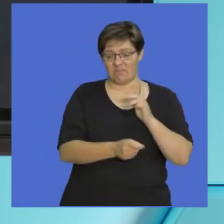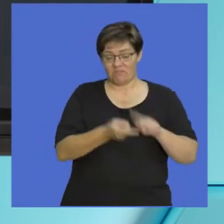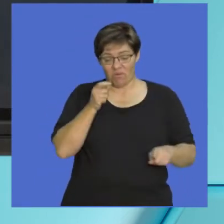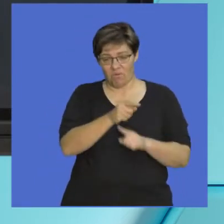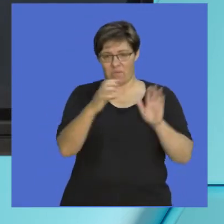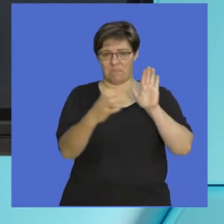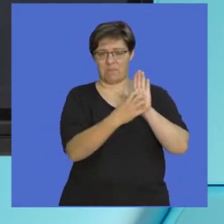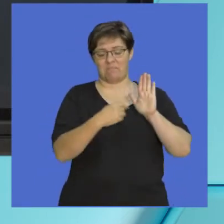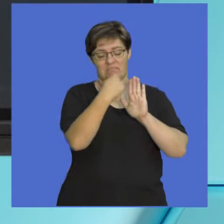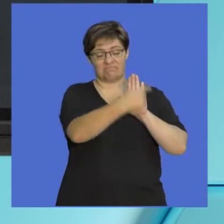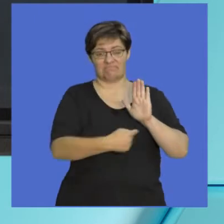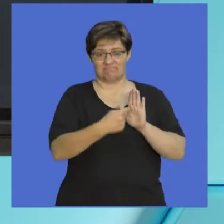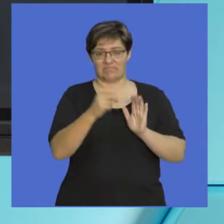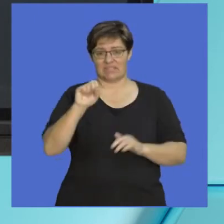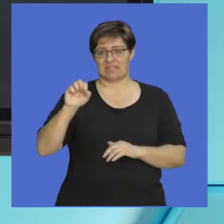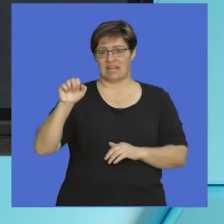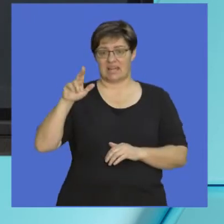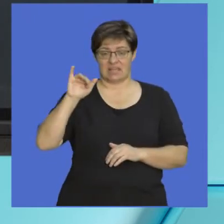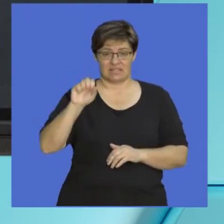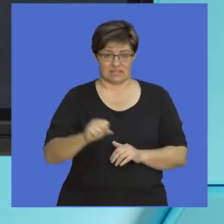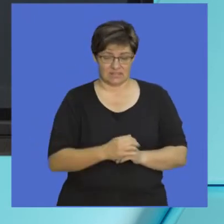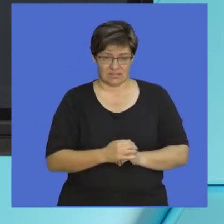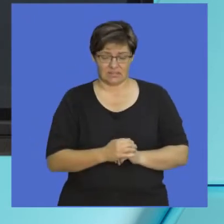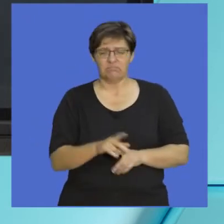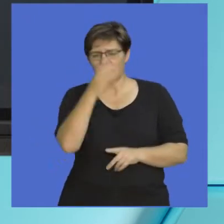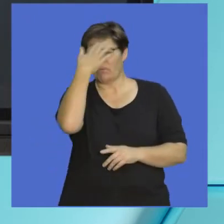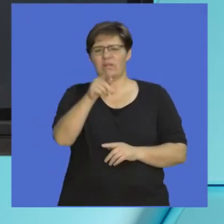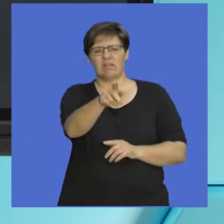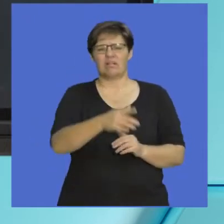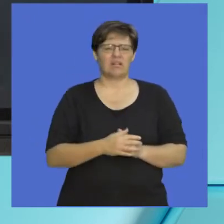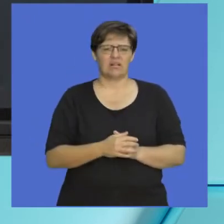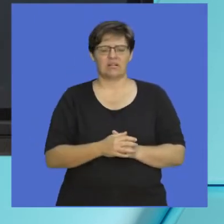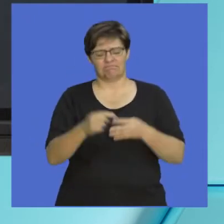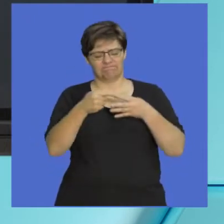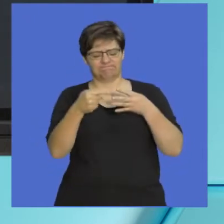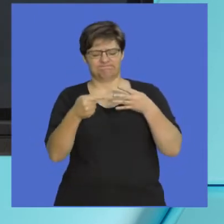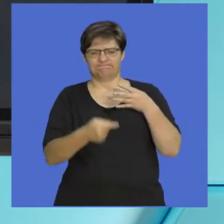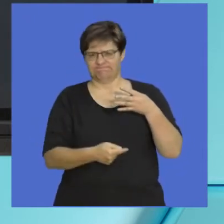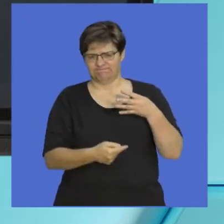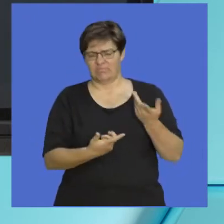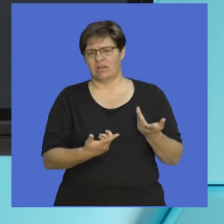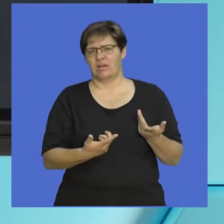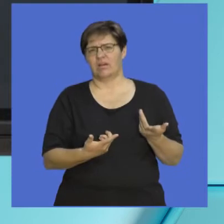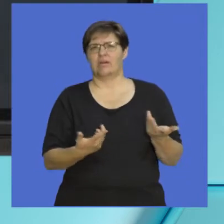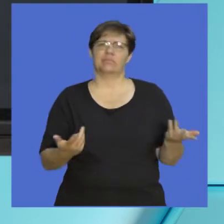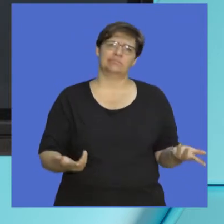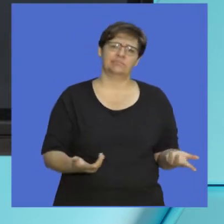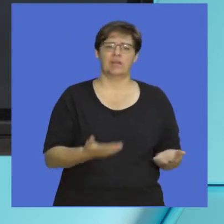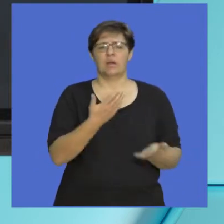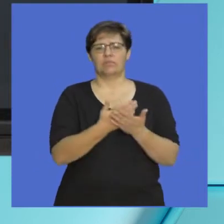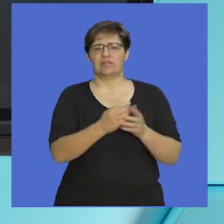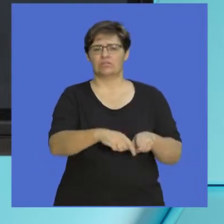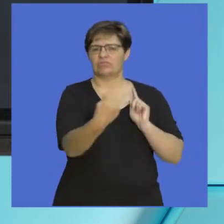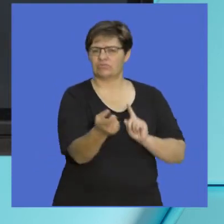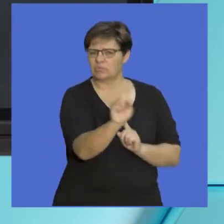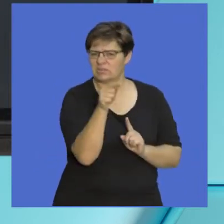But remember, by now, we most certainly aware of, a number of aspects. We know what potential difference